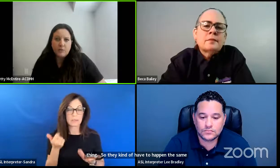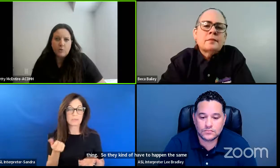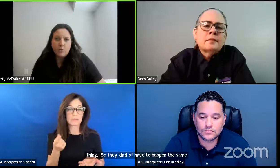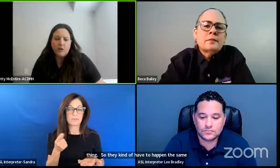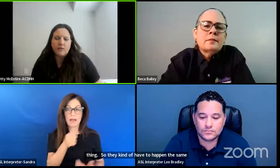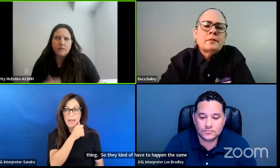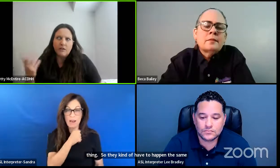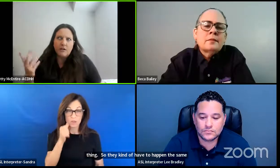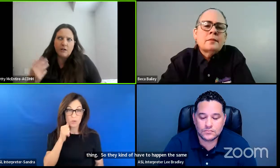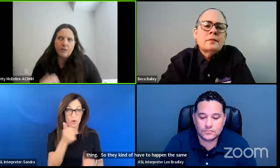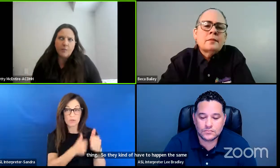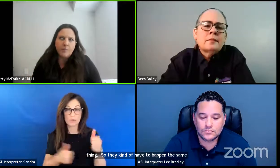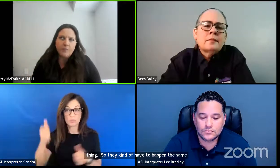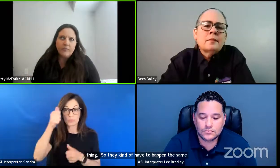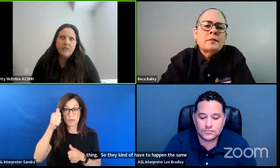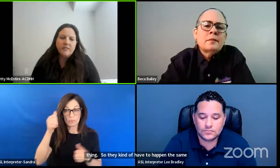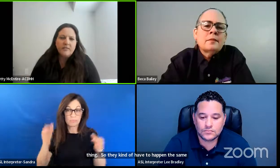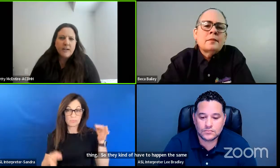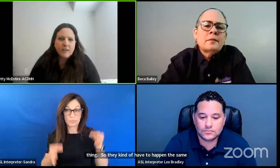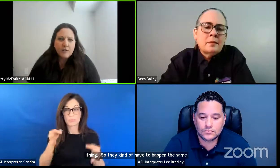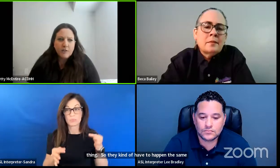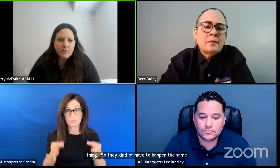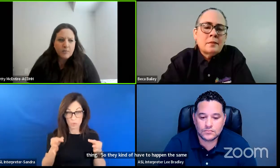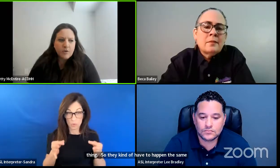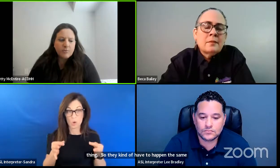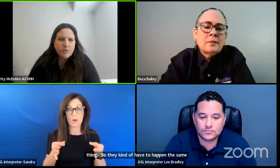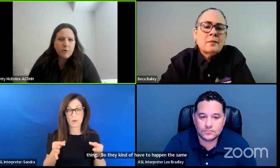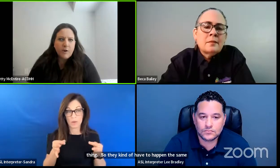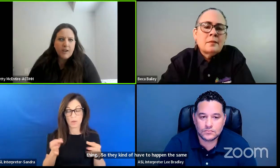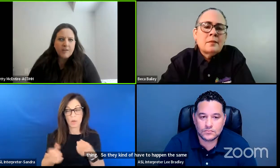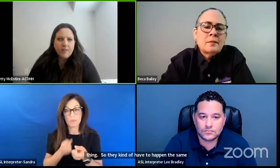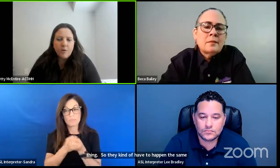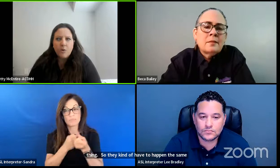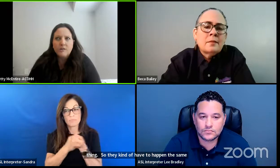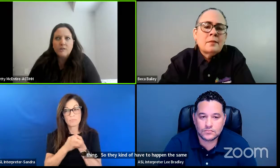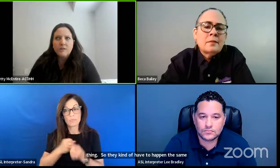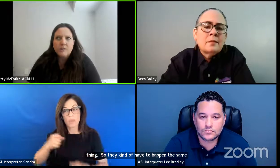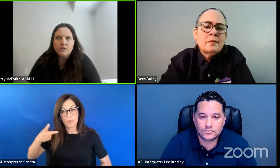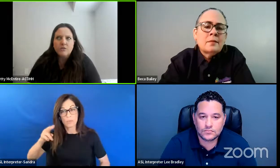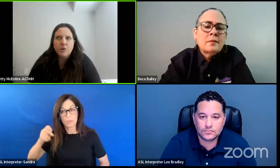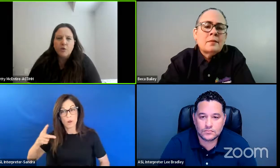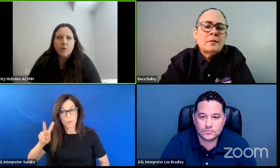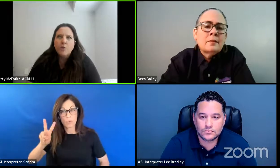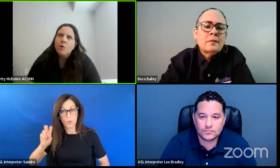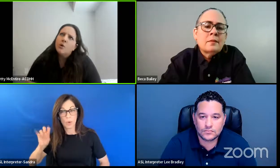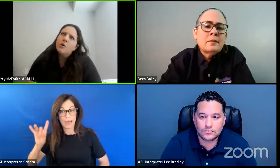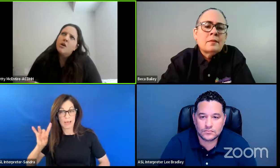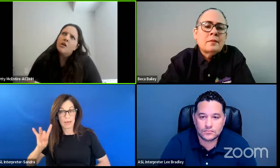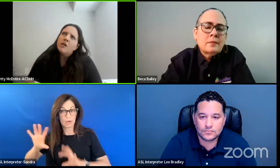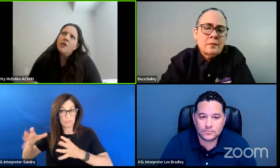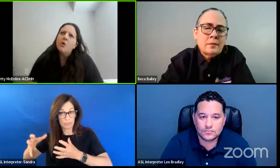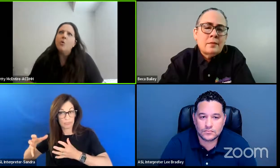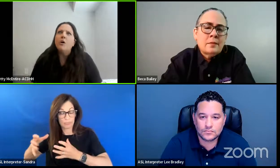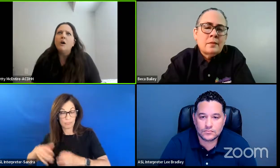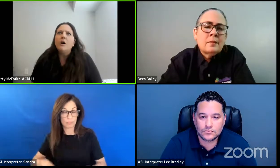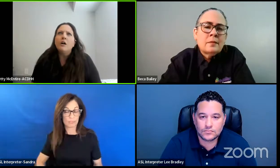Arizona Supreme Court sided with the Prop 208 folks. So,